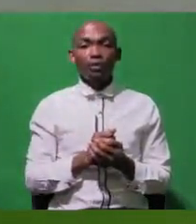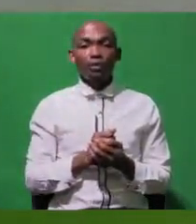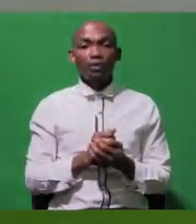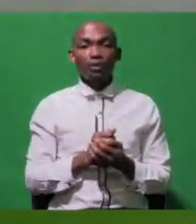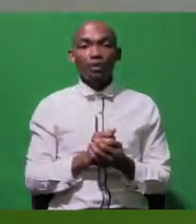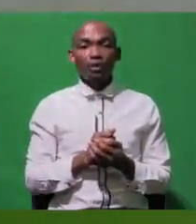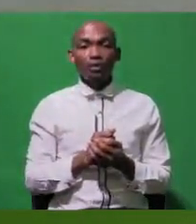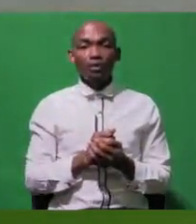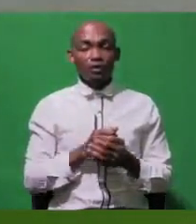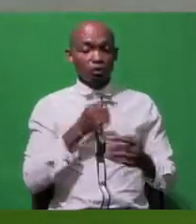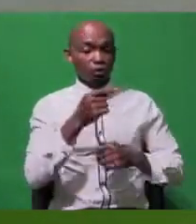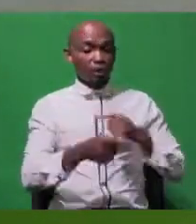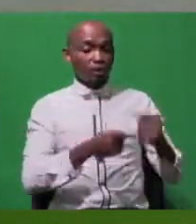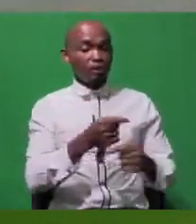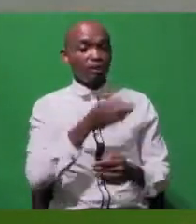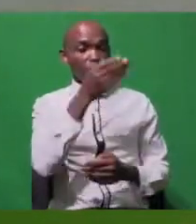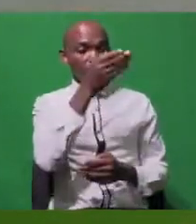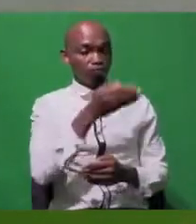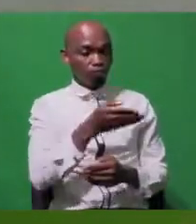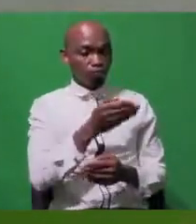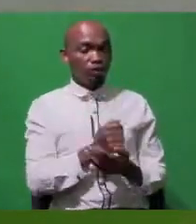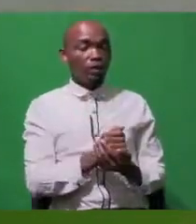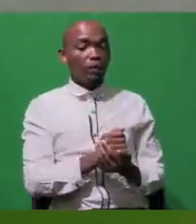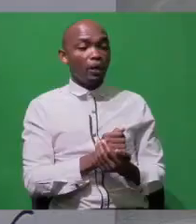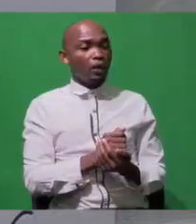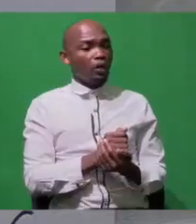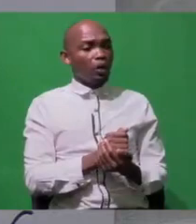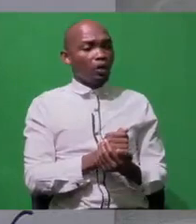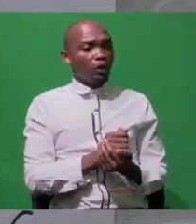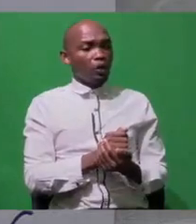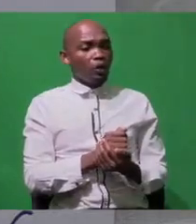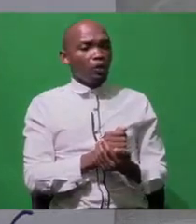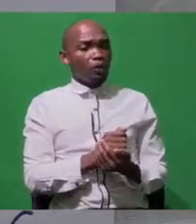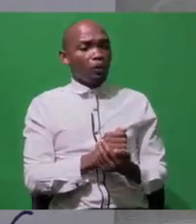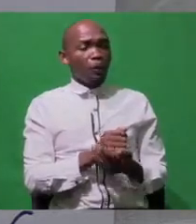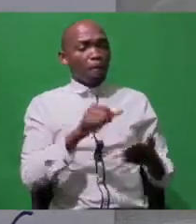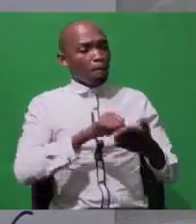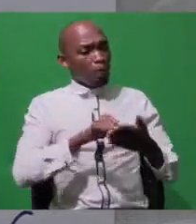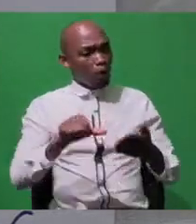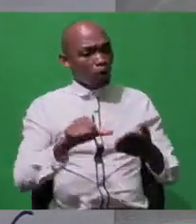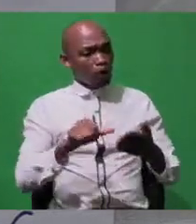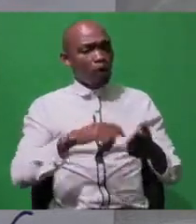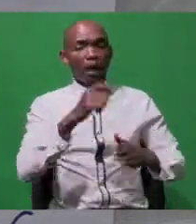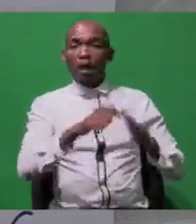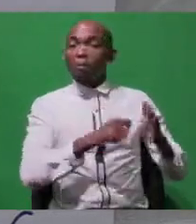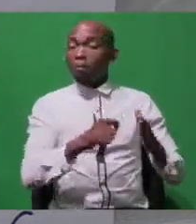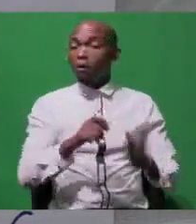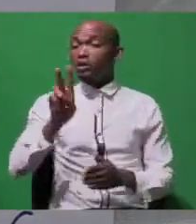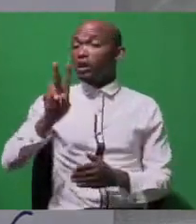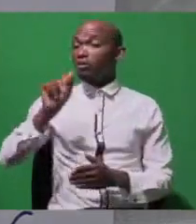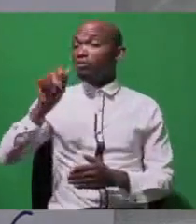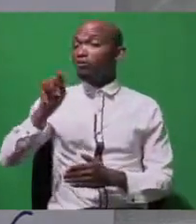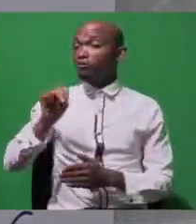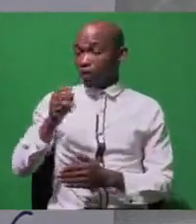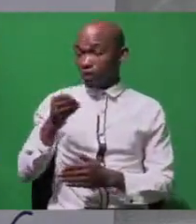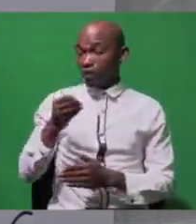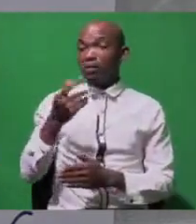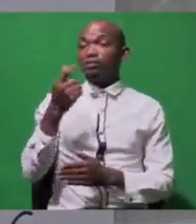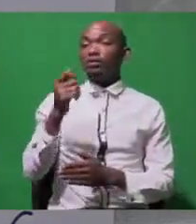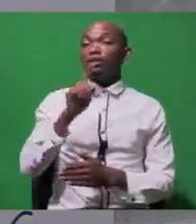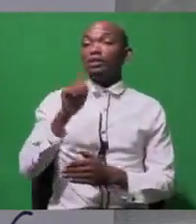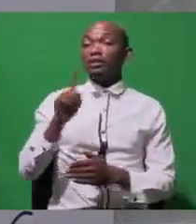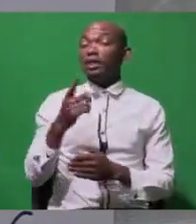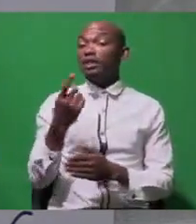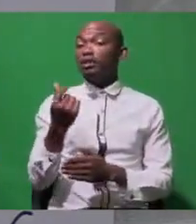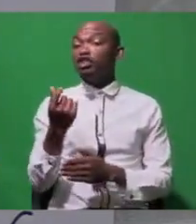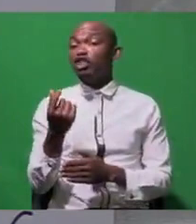At the 15th, bought a motor van for cash, Tanzania shillings